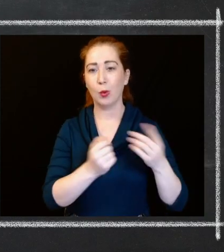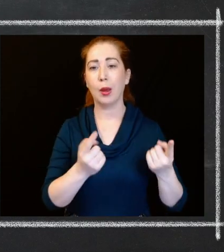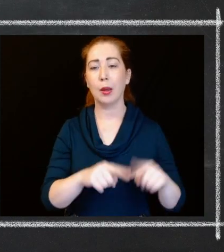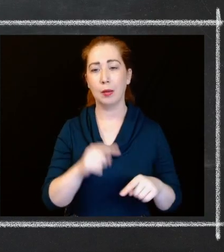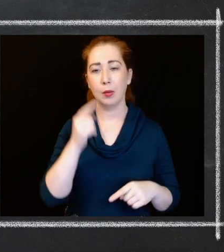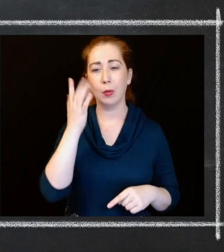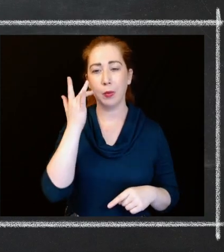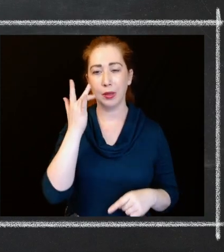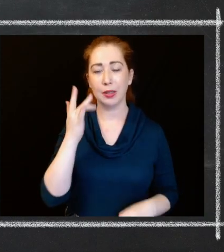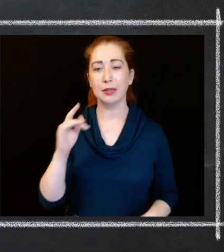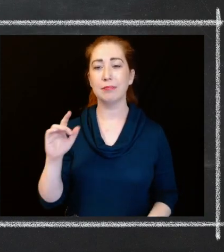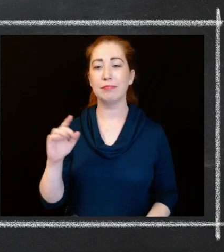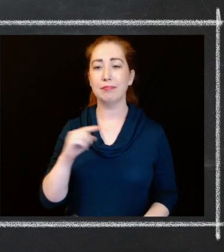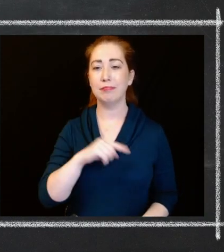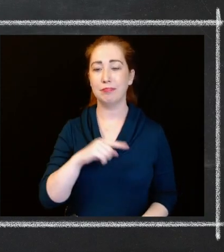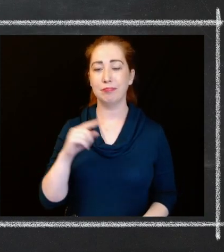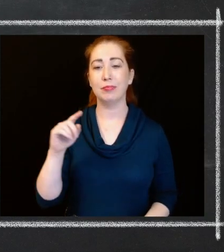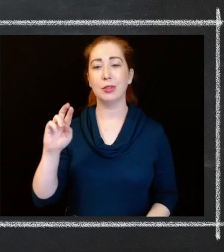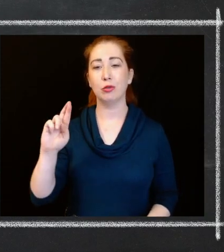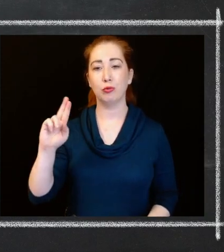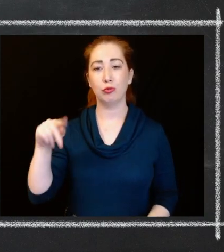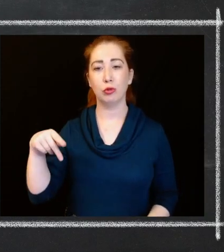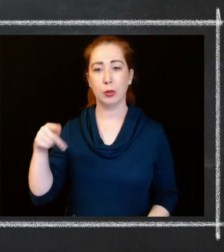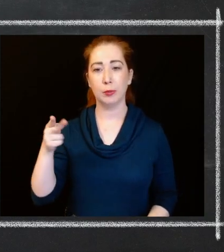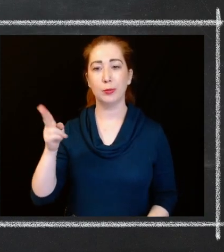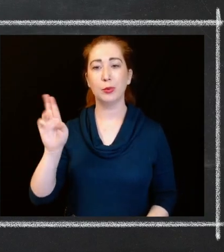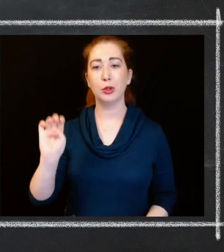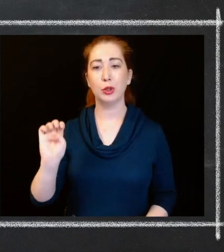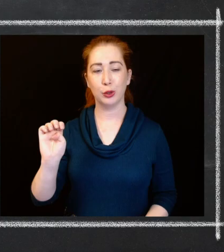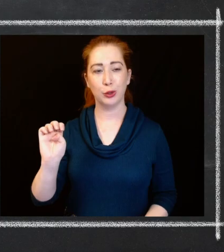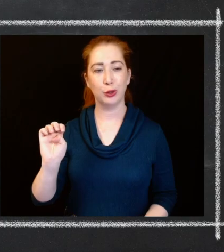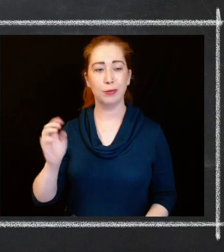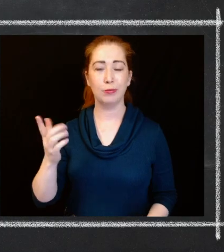of a rupture or leak.